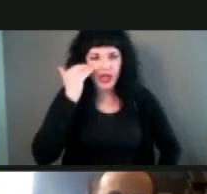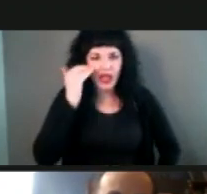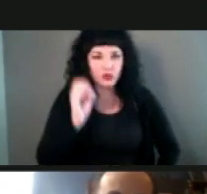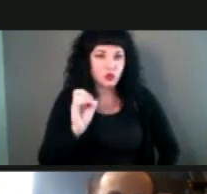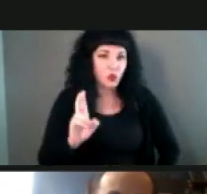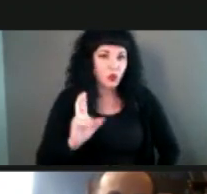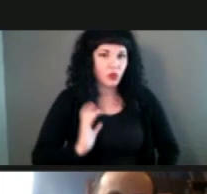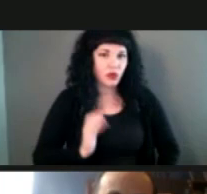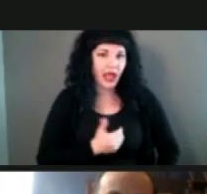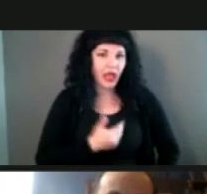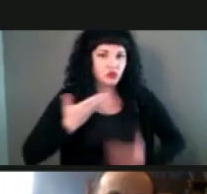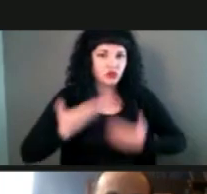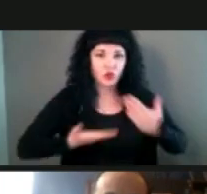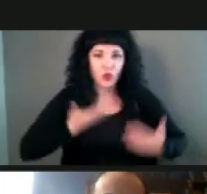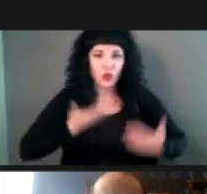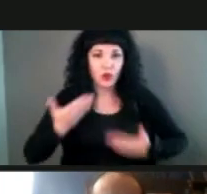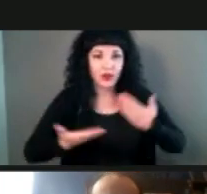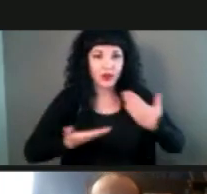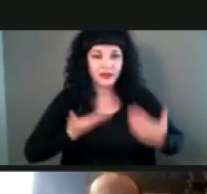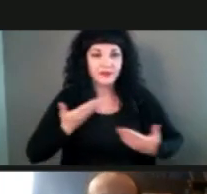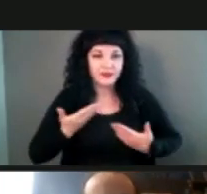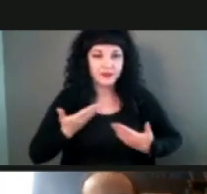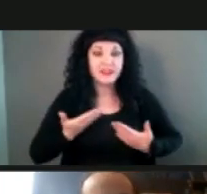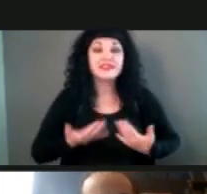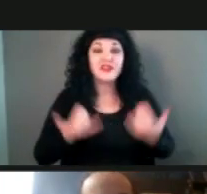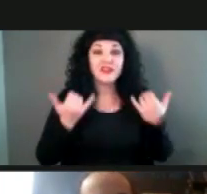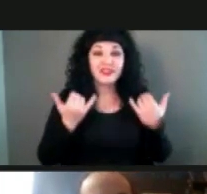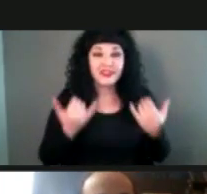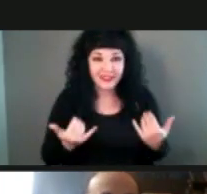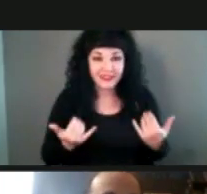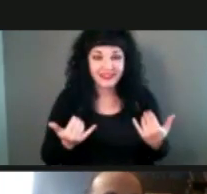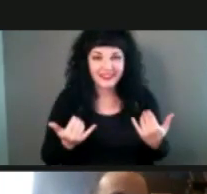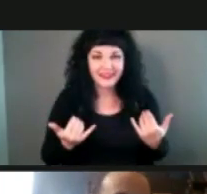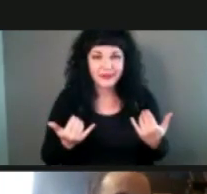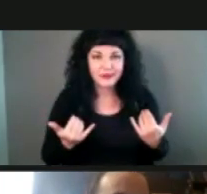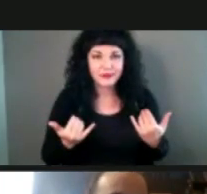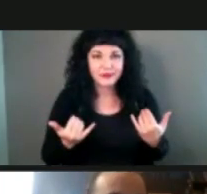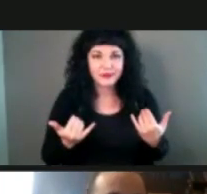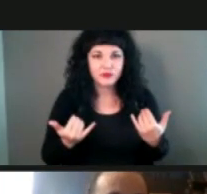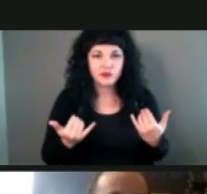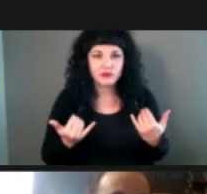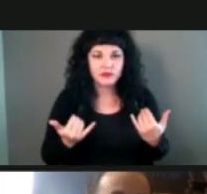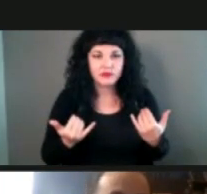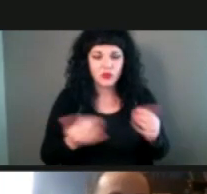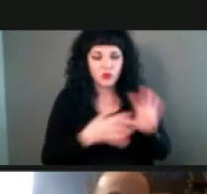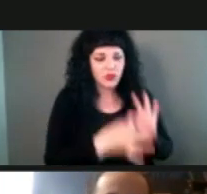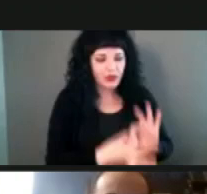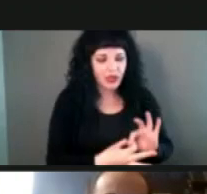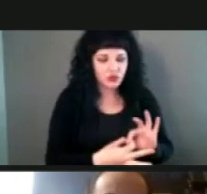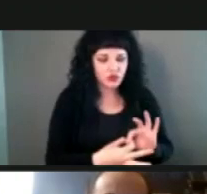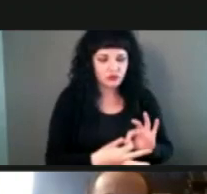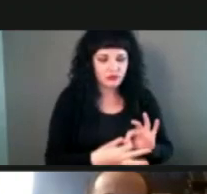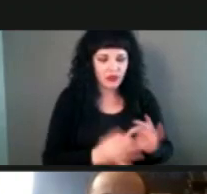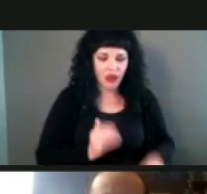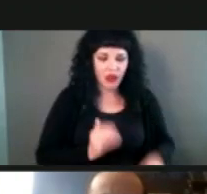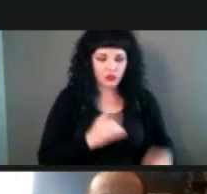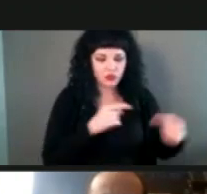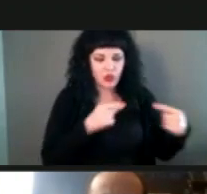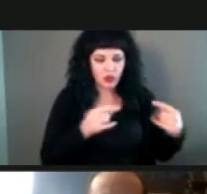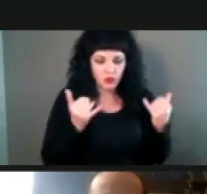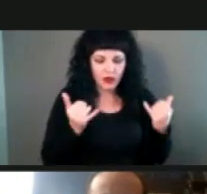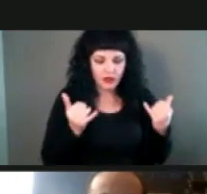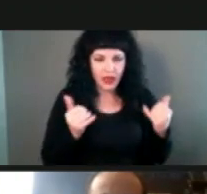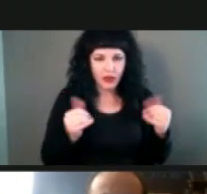like to say to you, in the context of this struggle, of this moment right now, again, Black